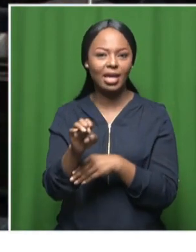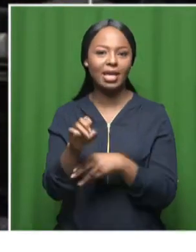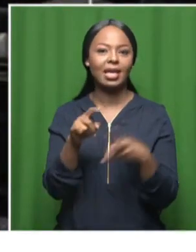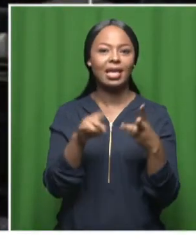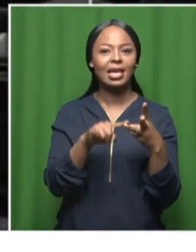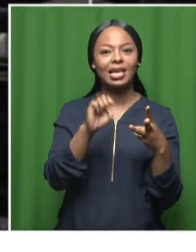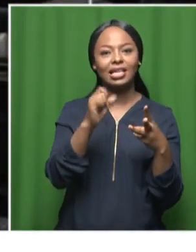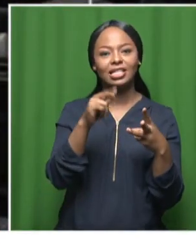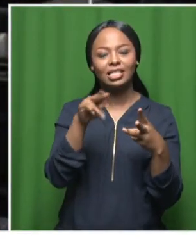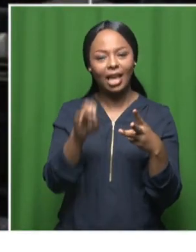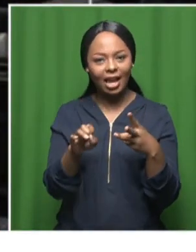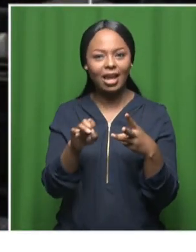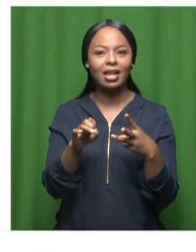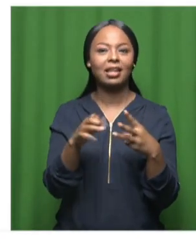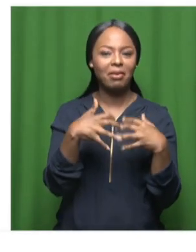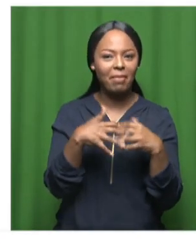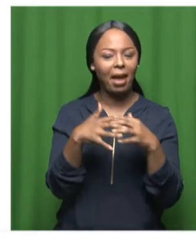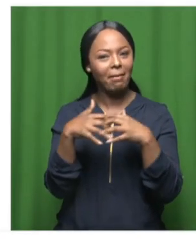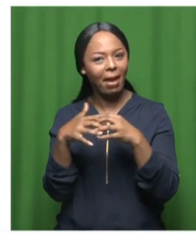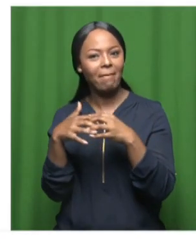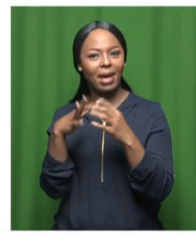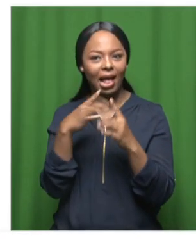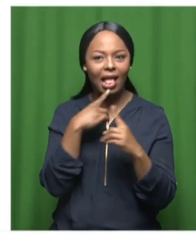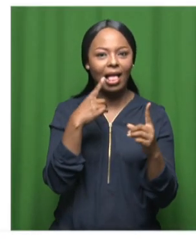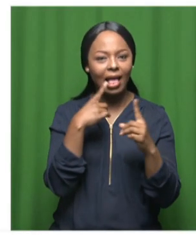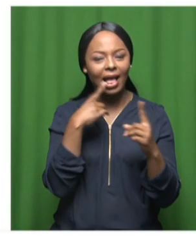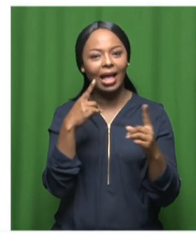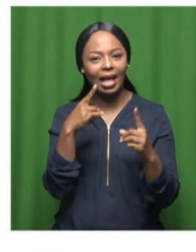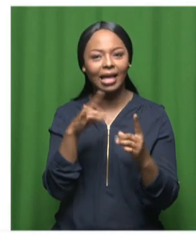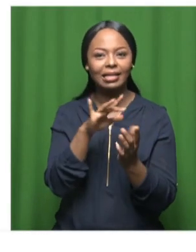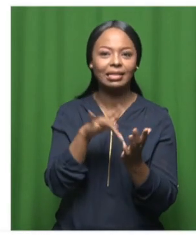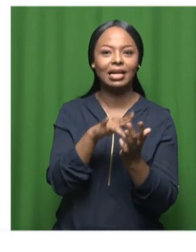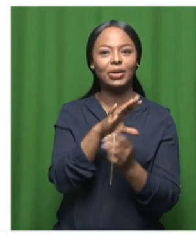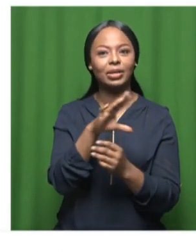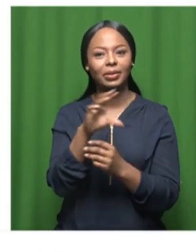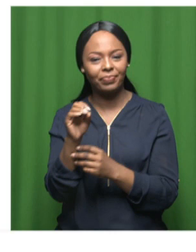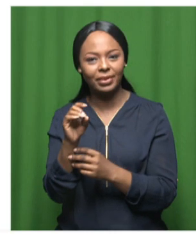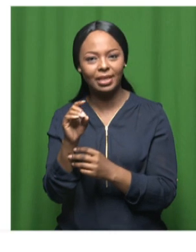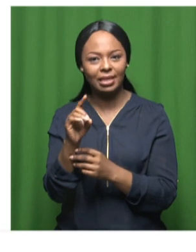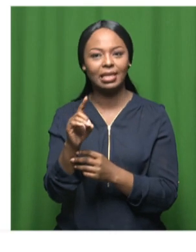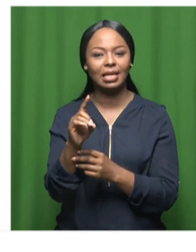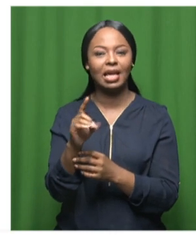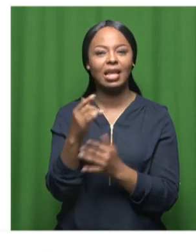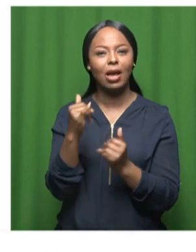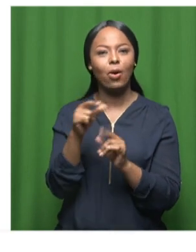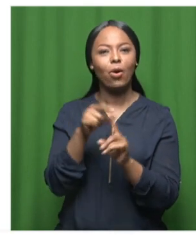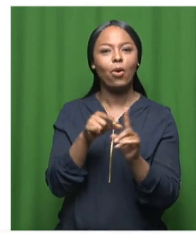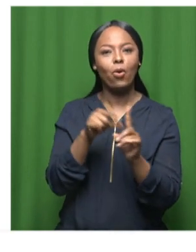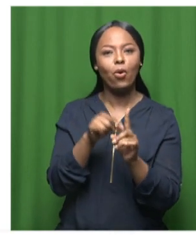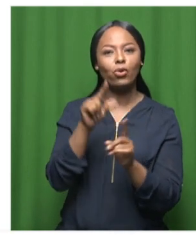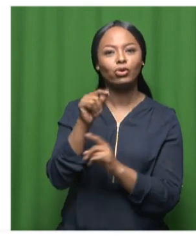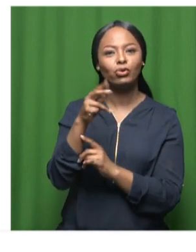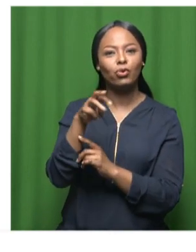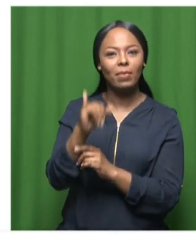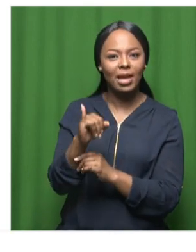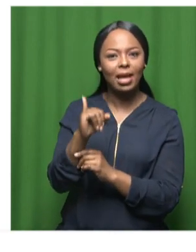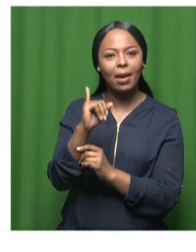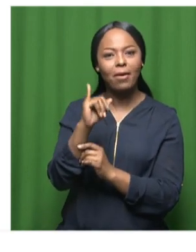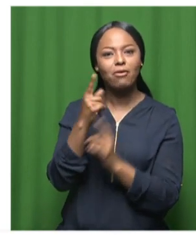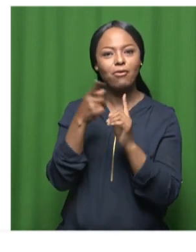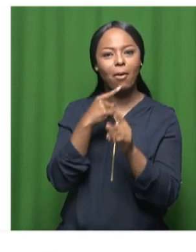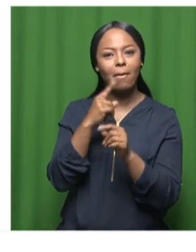for their album Finish the Sun, Tumi Mogorosi's Group Theory, Black Music, and we also saw